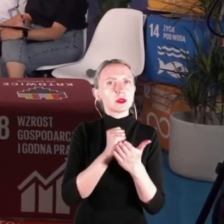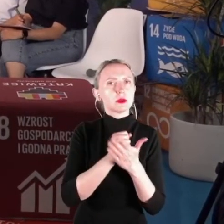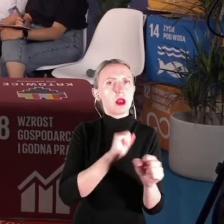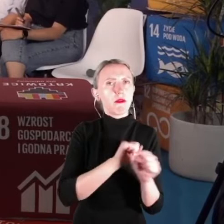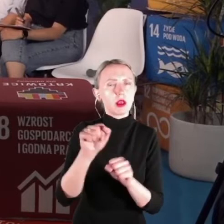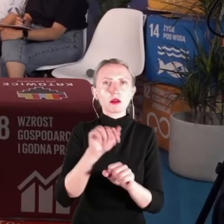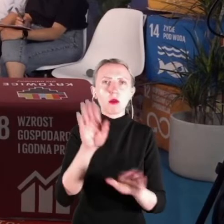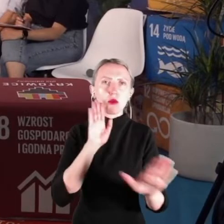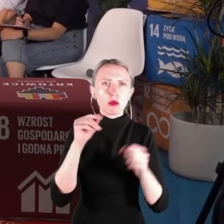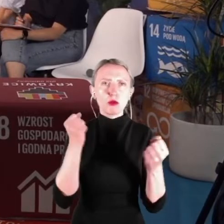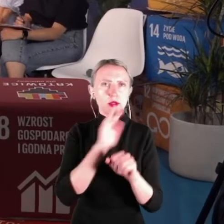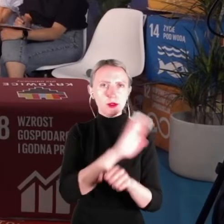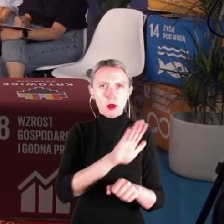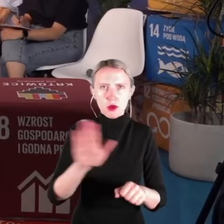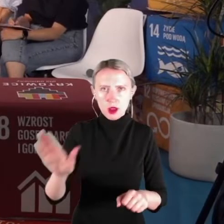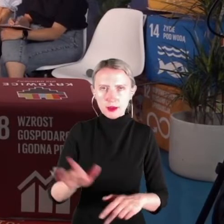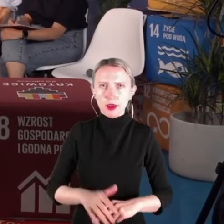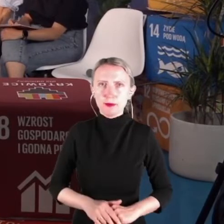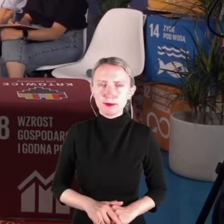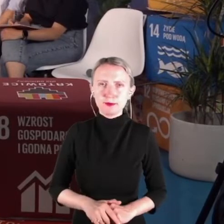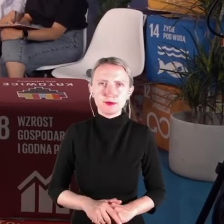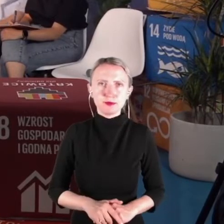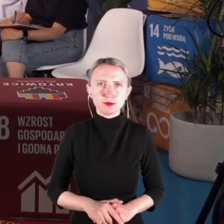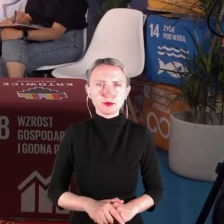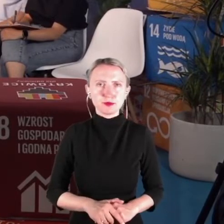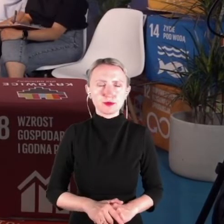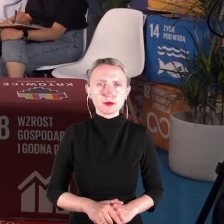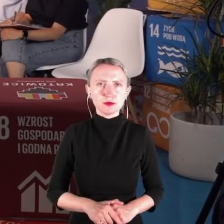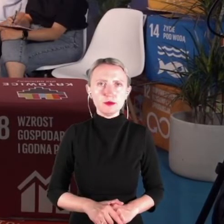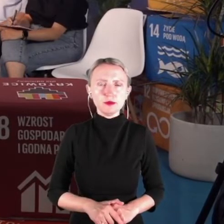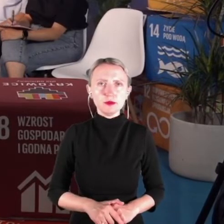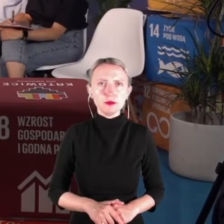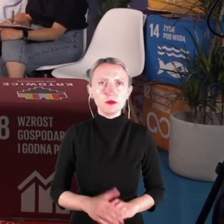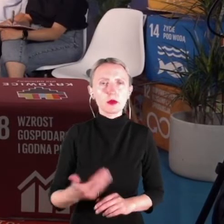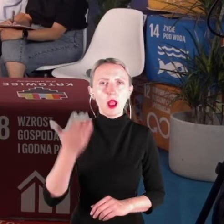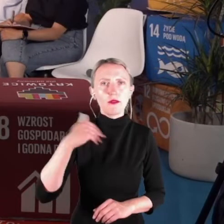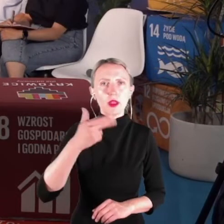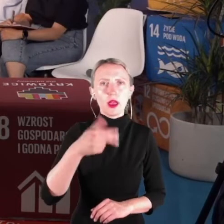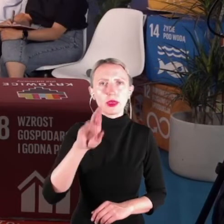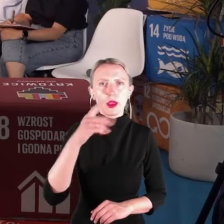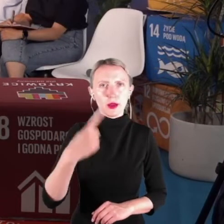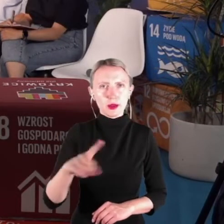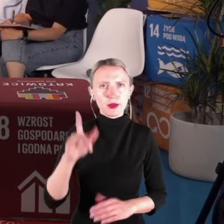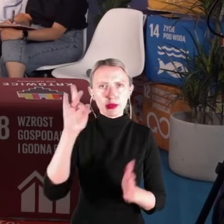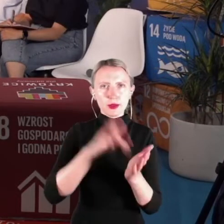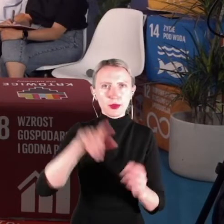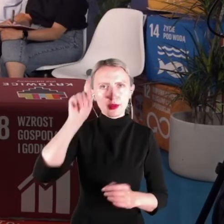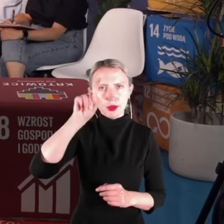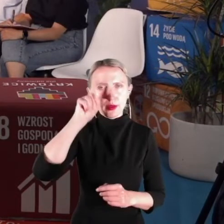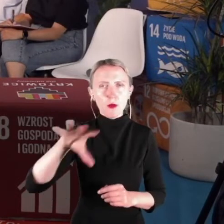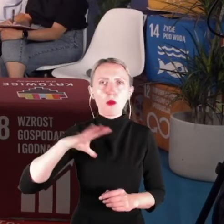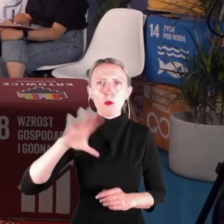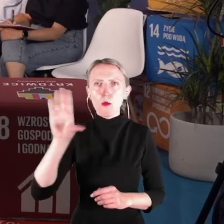taken in former GDR in Germany. I mean, urbanist measures in relation to shrinking